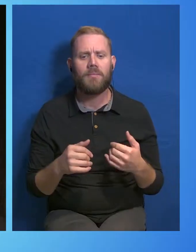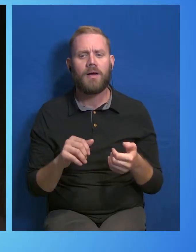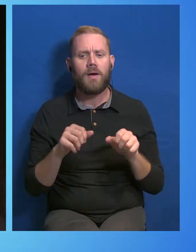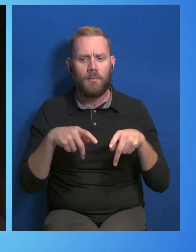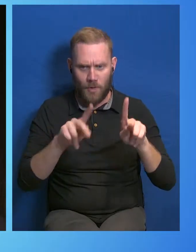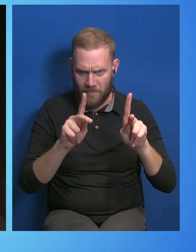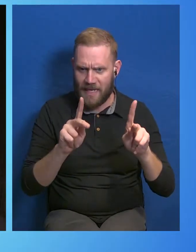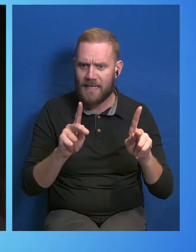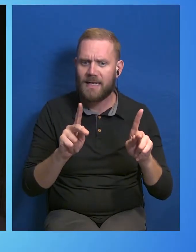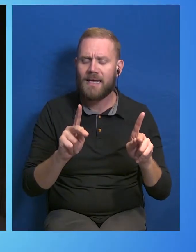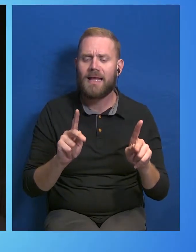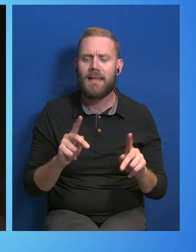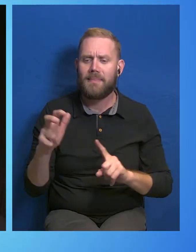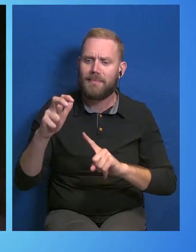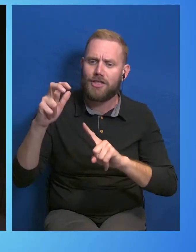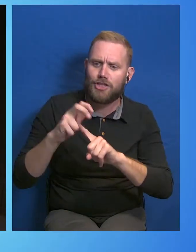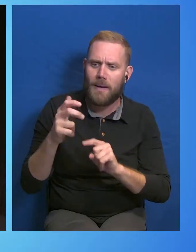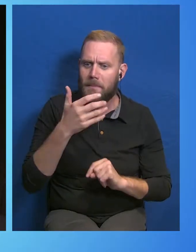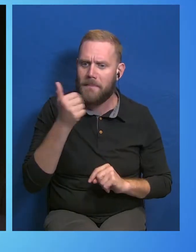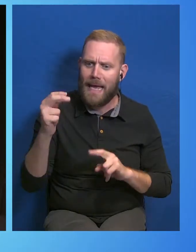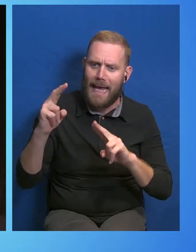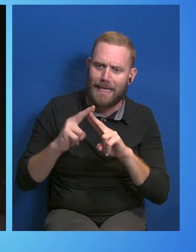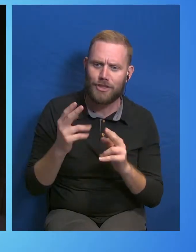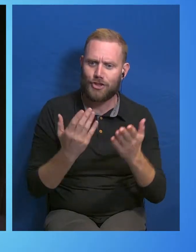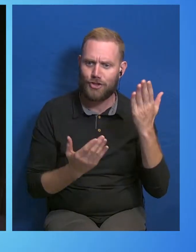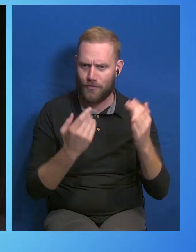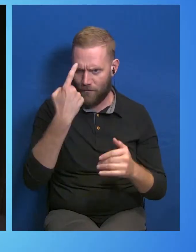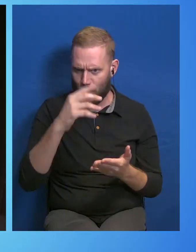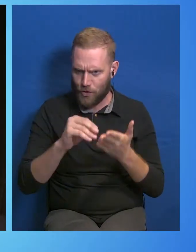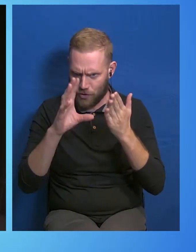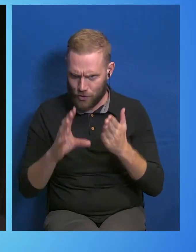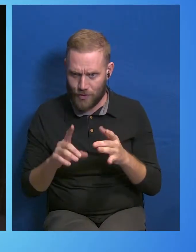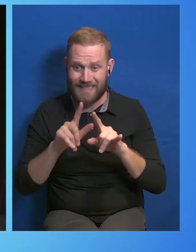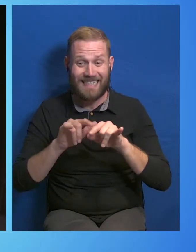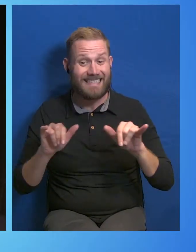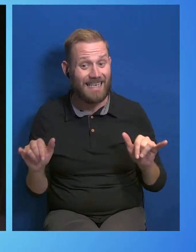us to provide the best possible services to our students while at